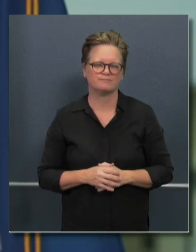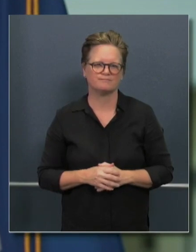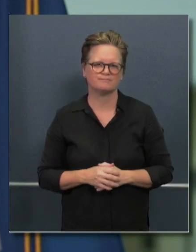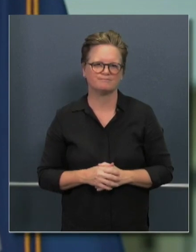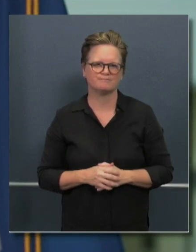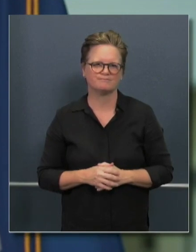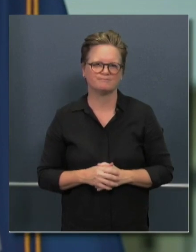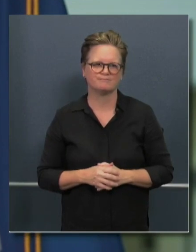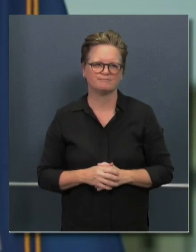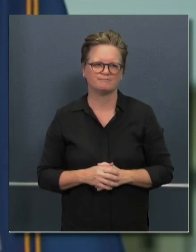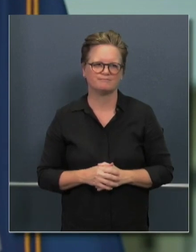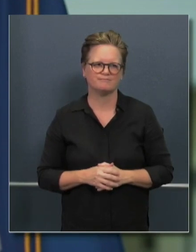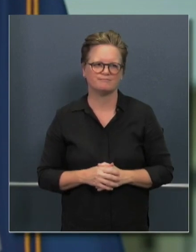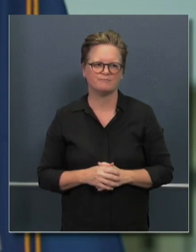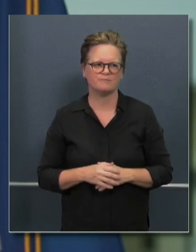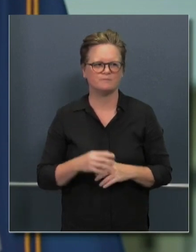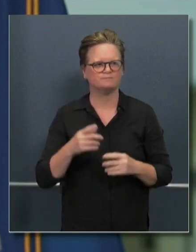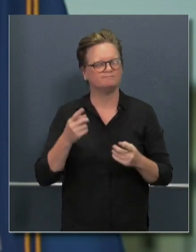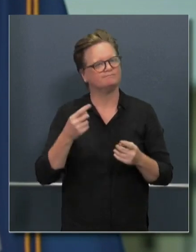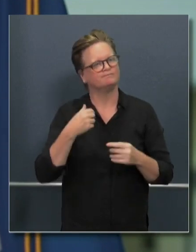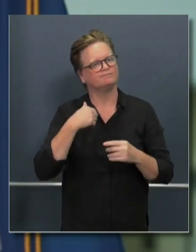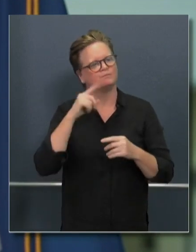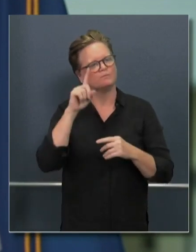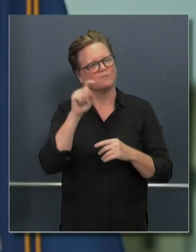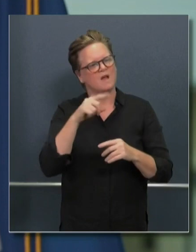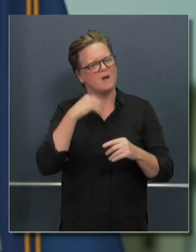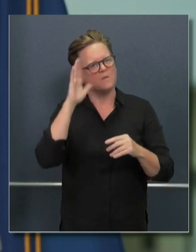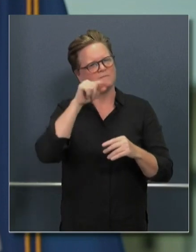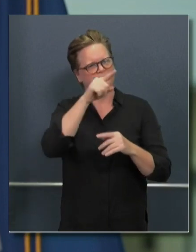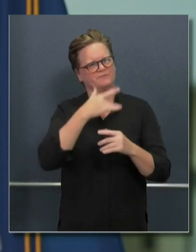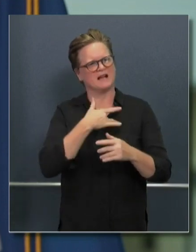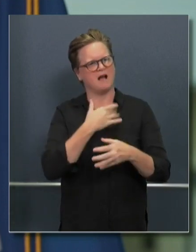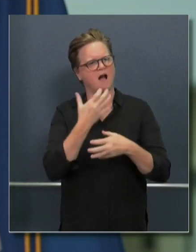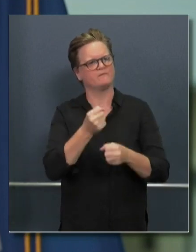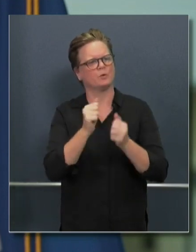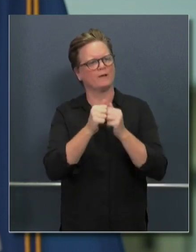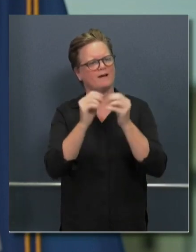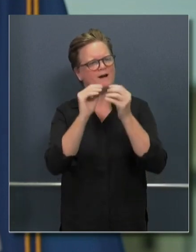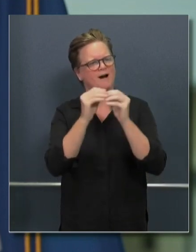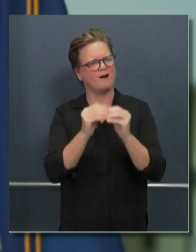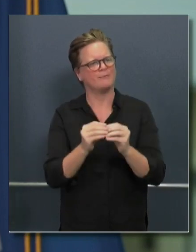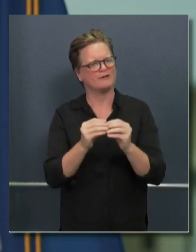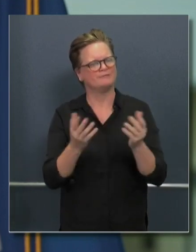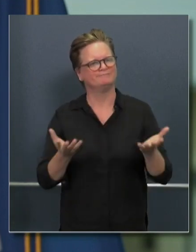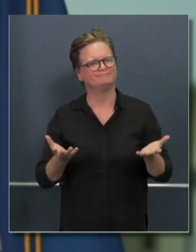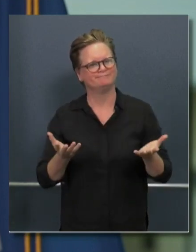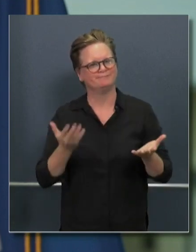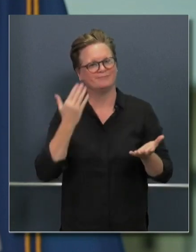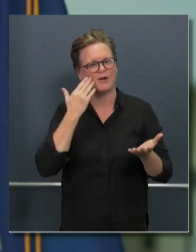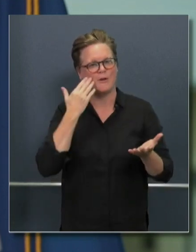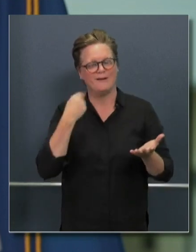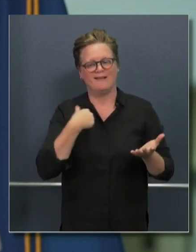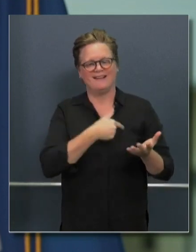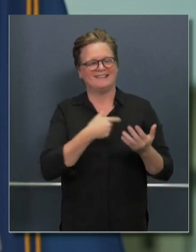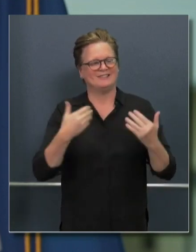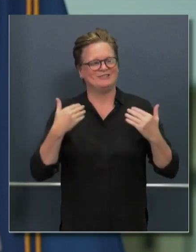as careful as you'd like. That being the case, is there a time frame when you feel that maybe enough people are going to follow the guidelines and you'll be able to breathe a